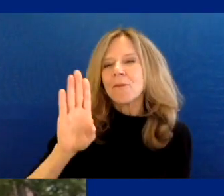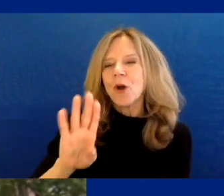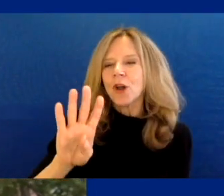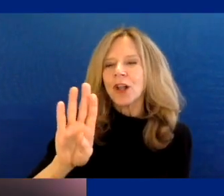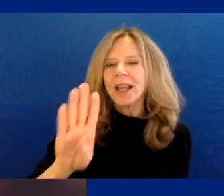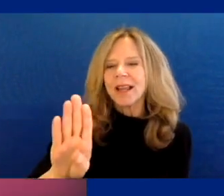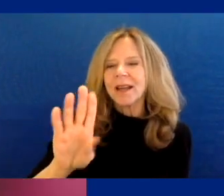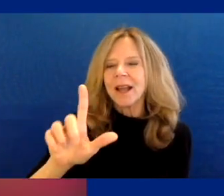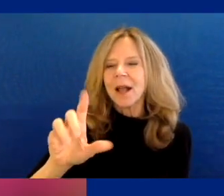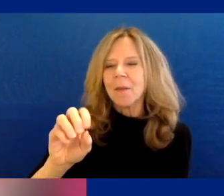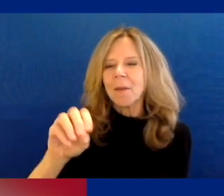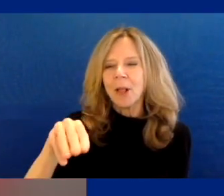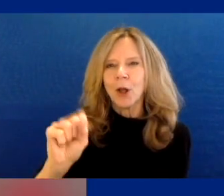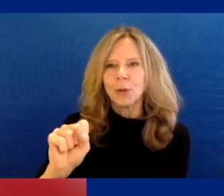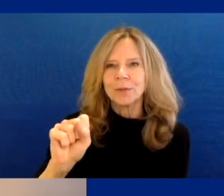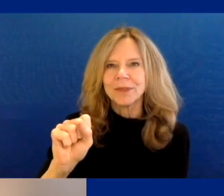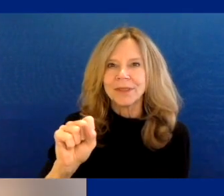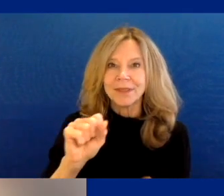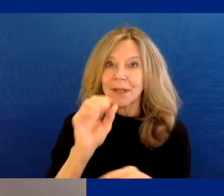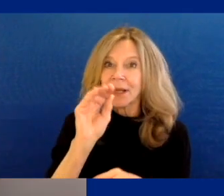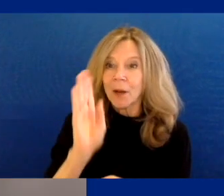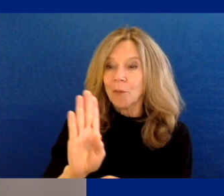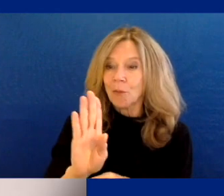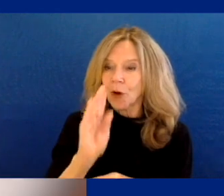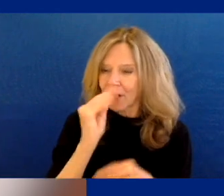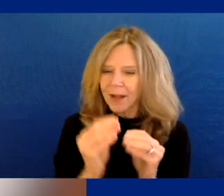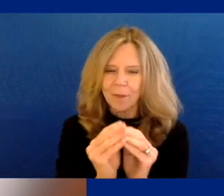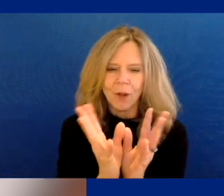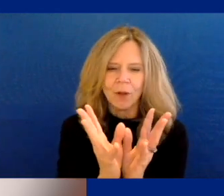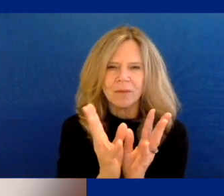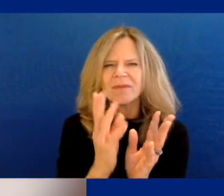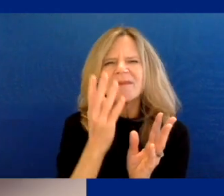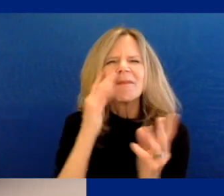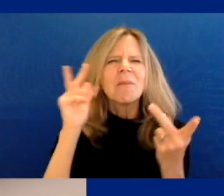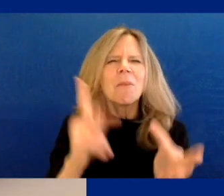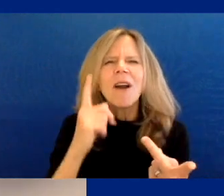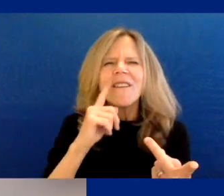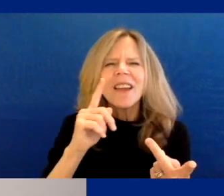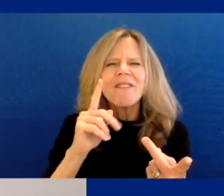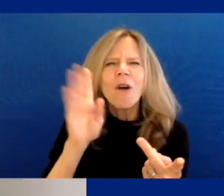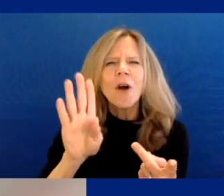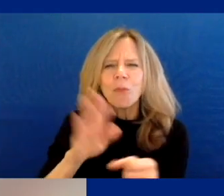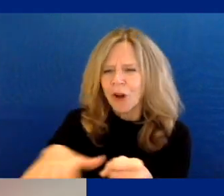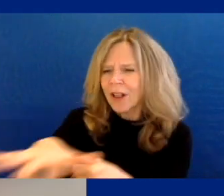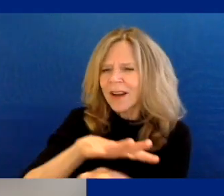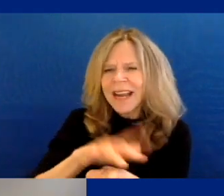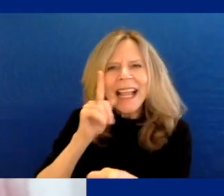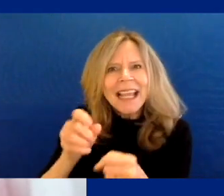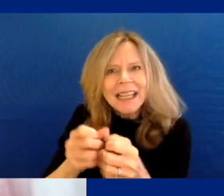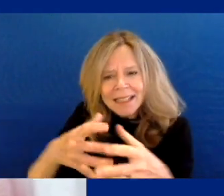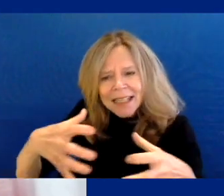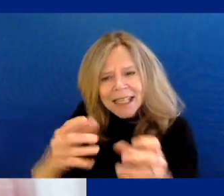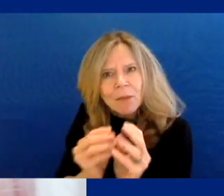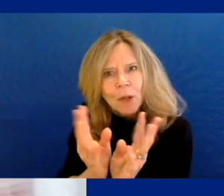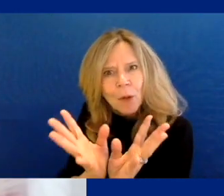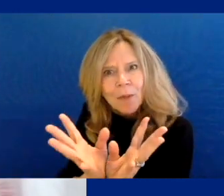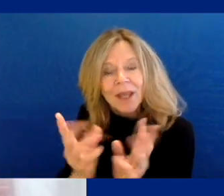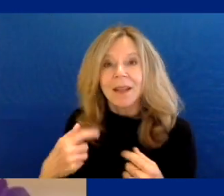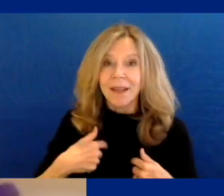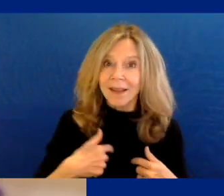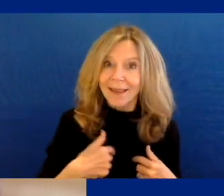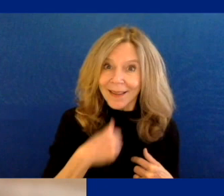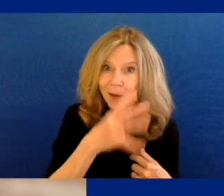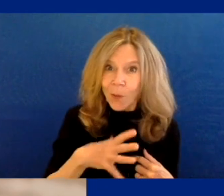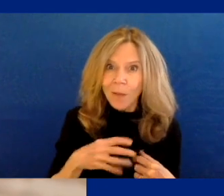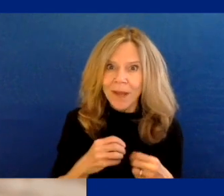Blooms. I think Brooklyn Blooms is almost like a statement, like Brooklyn Blooms. Growing up as a woman, as a businesswoman, like really